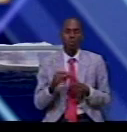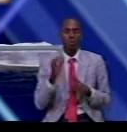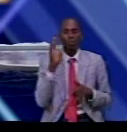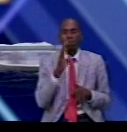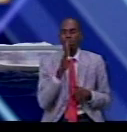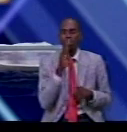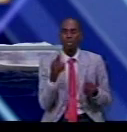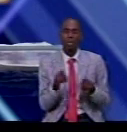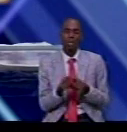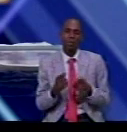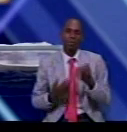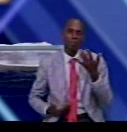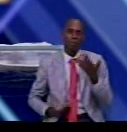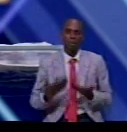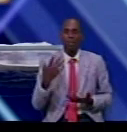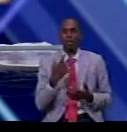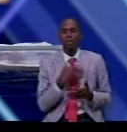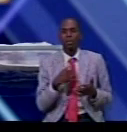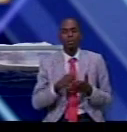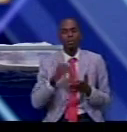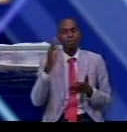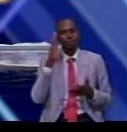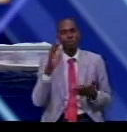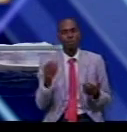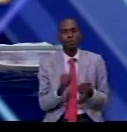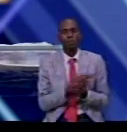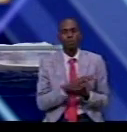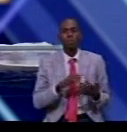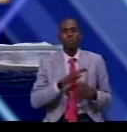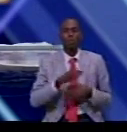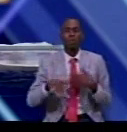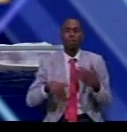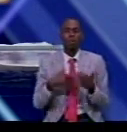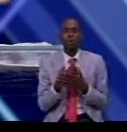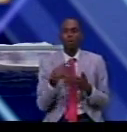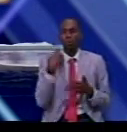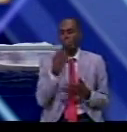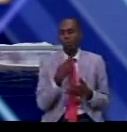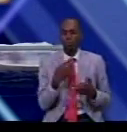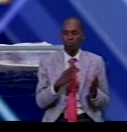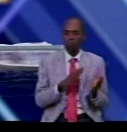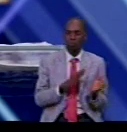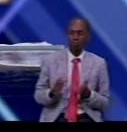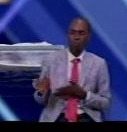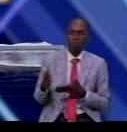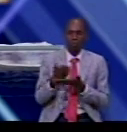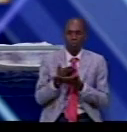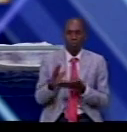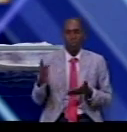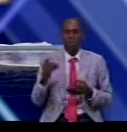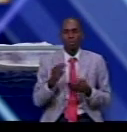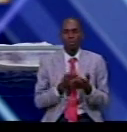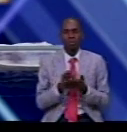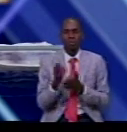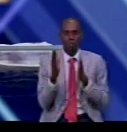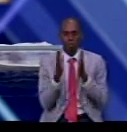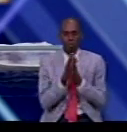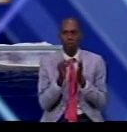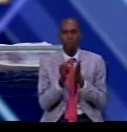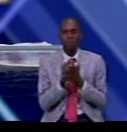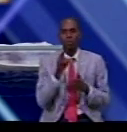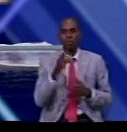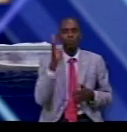like fire, and it will consume all those who reject and all those who resist the truth. Pray that you will not